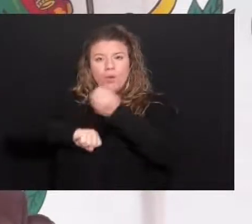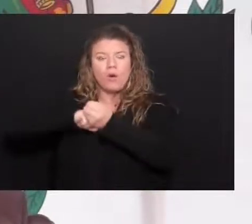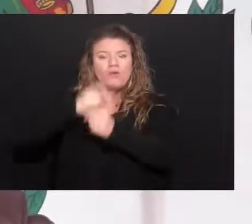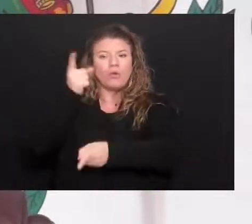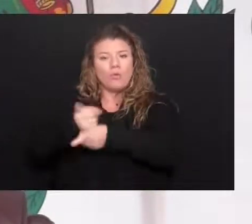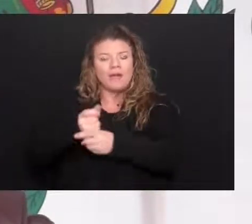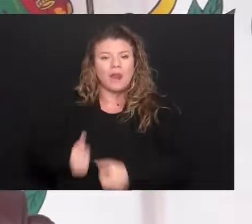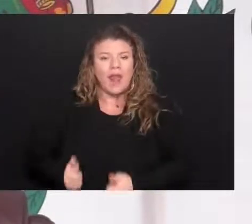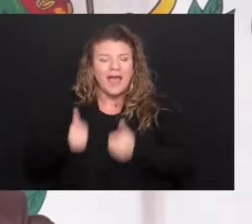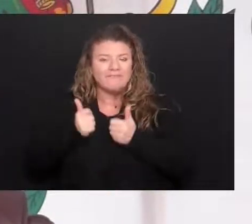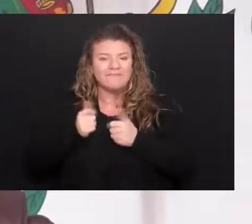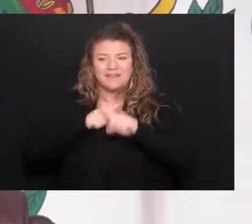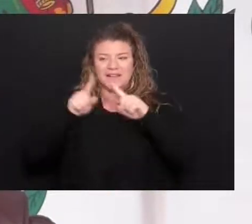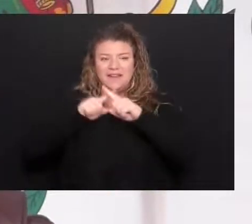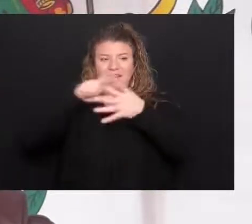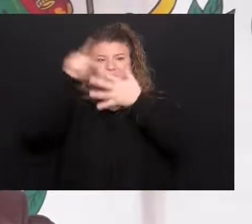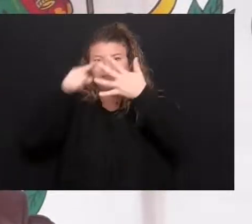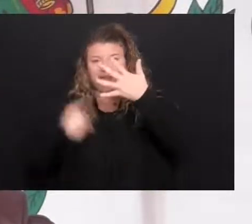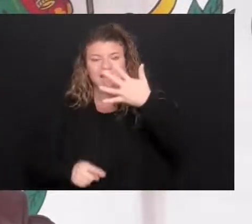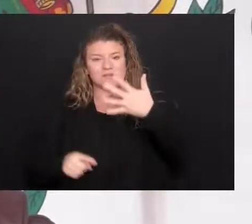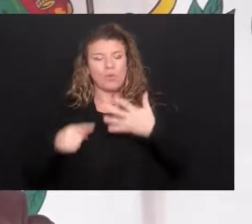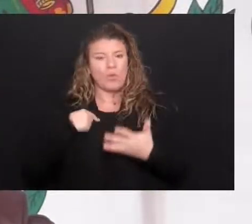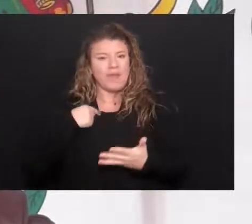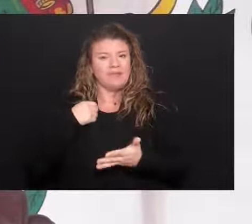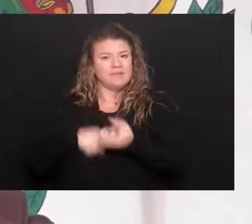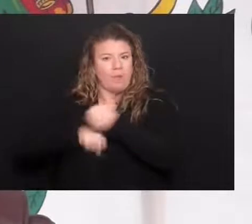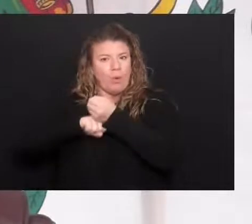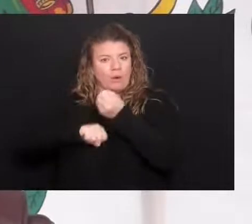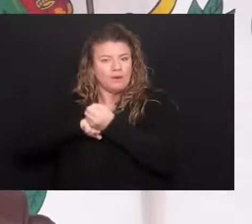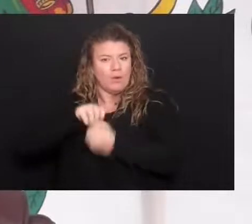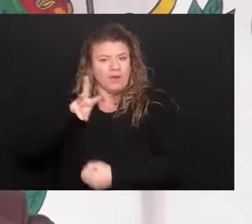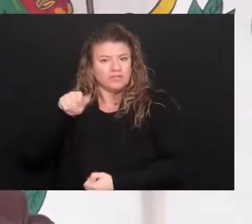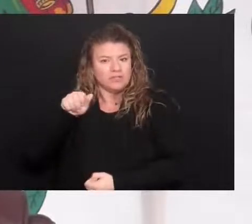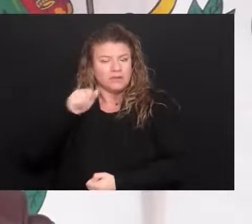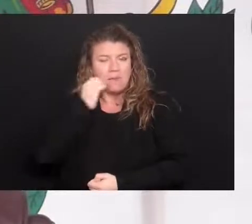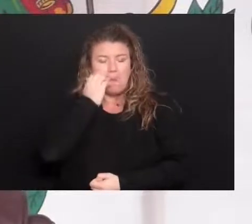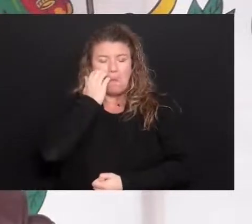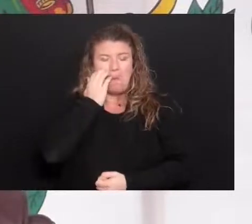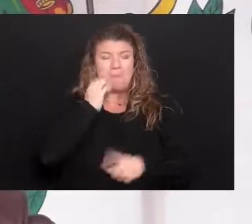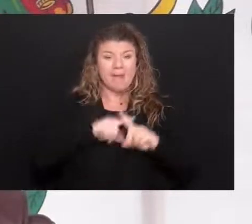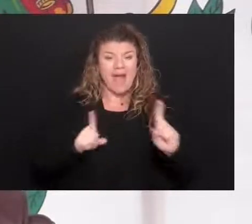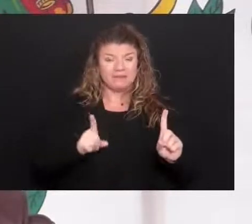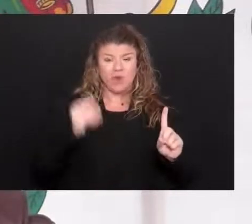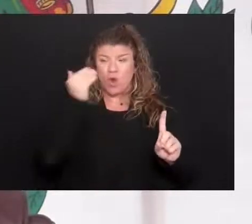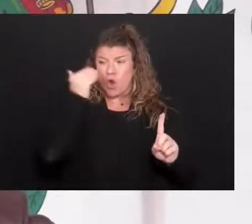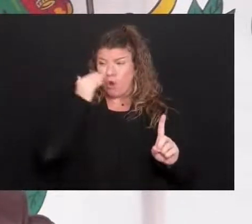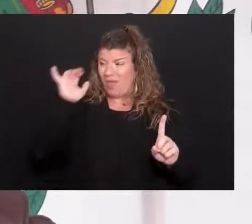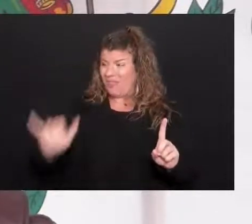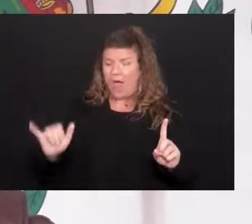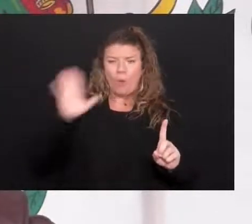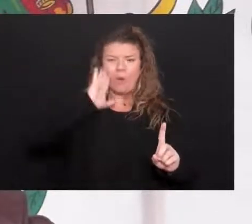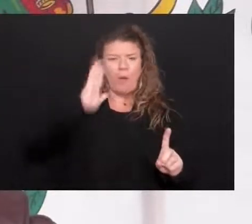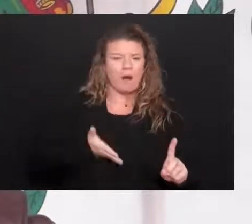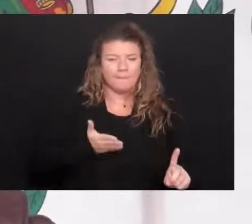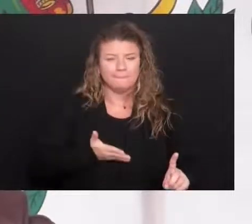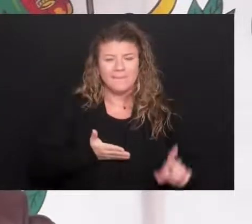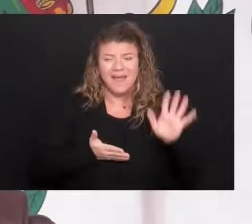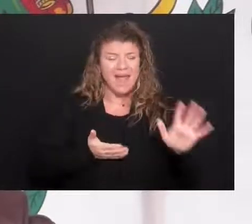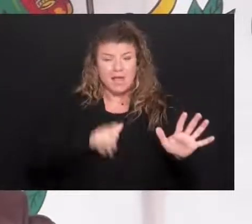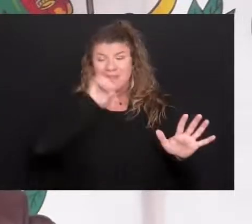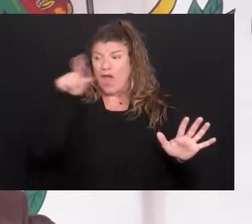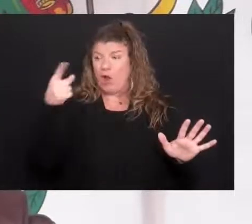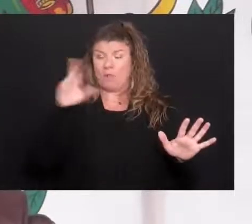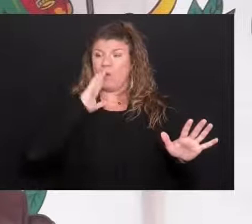different things that we stand for in West Virginia. But with all of that, we would welcome, not only would we welcome the folks from